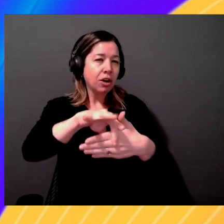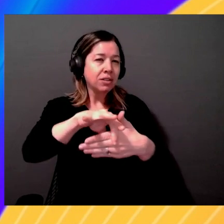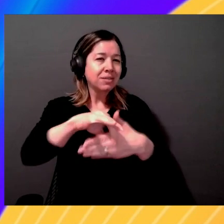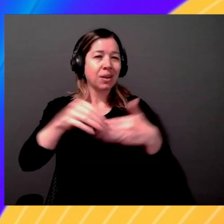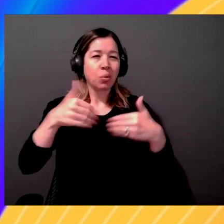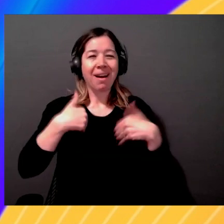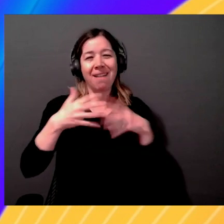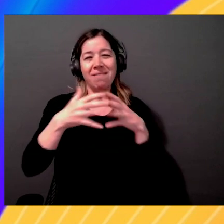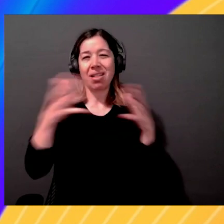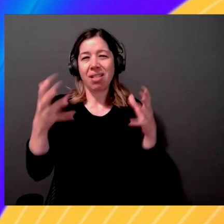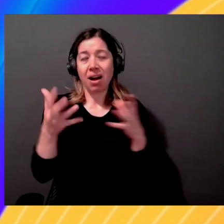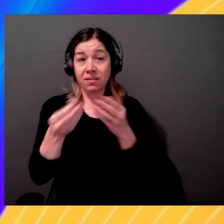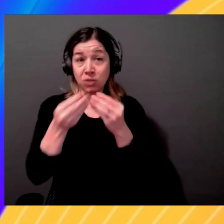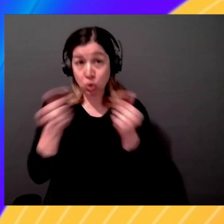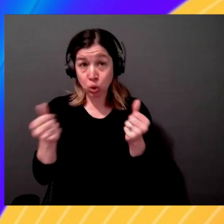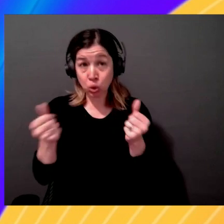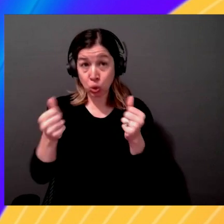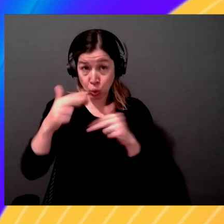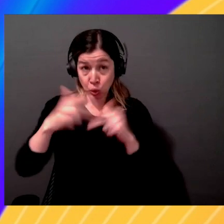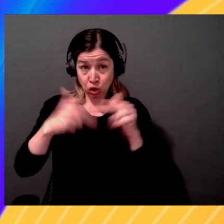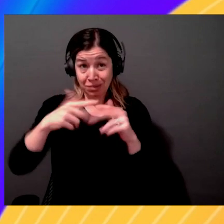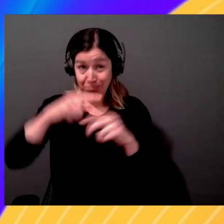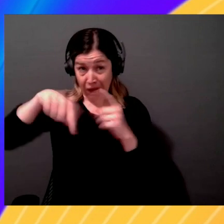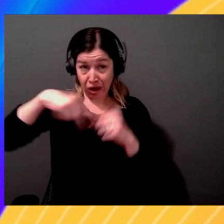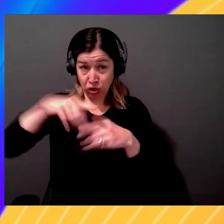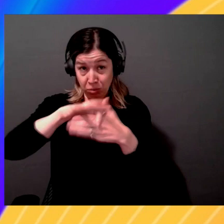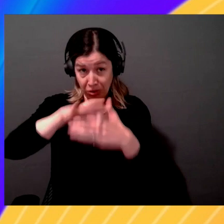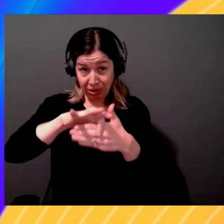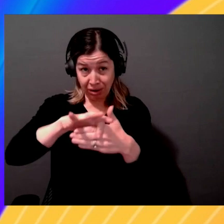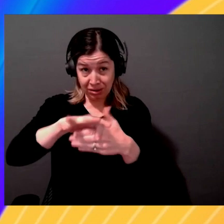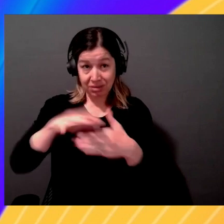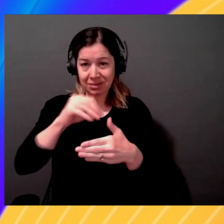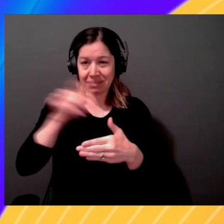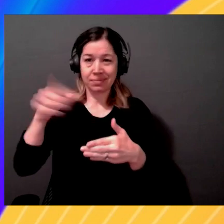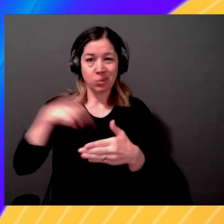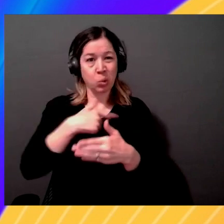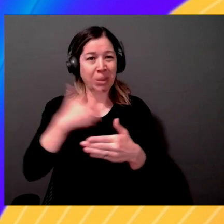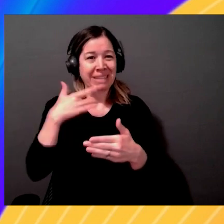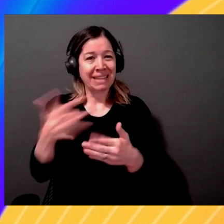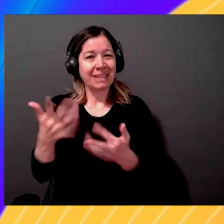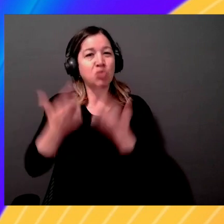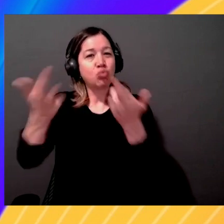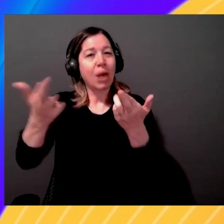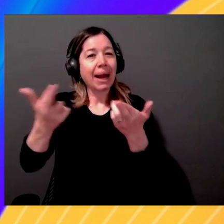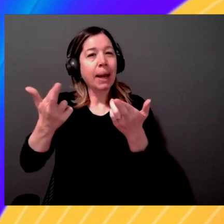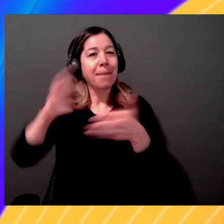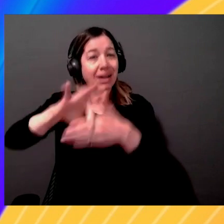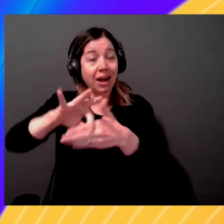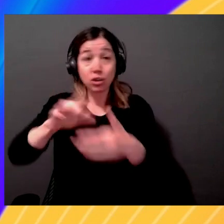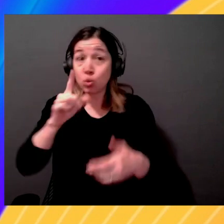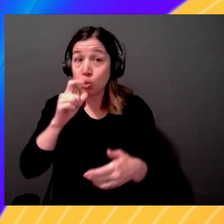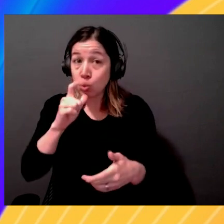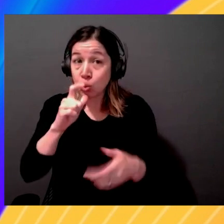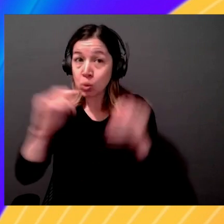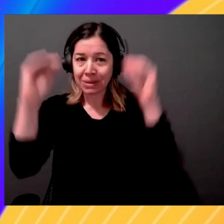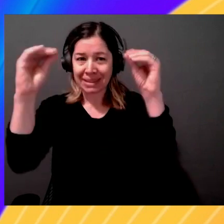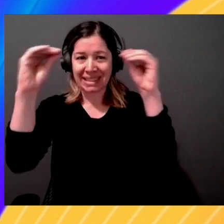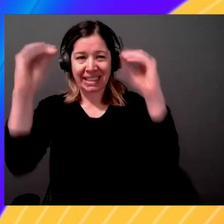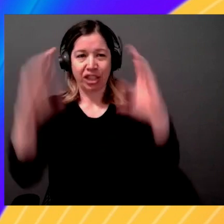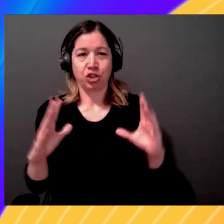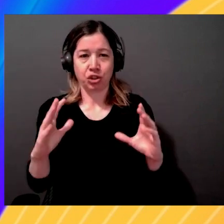content, and we are essentially recommending content to teachers. Now, not just some